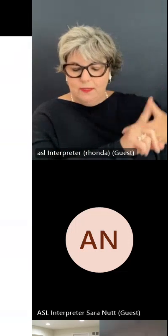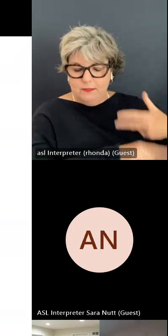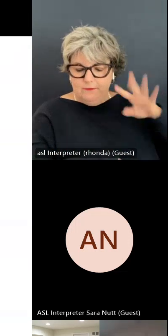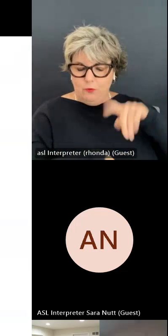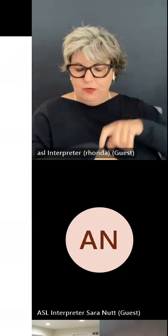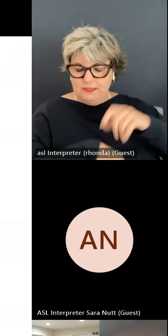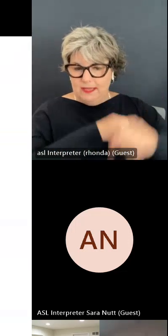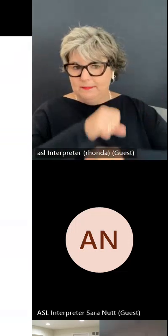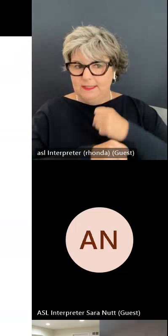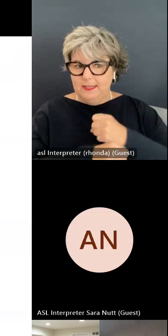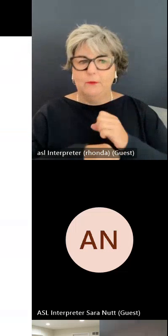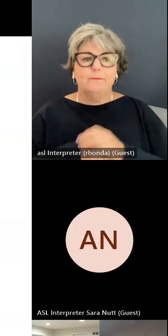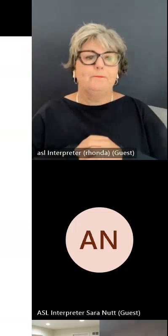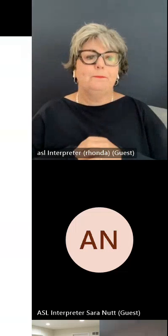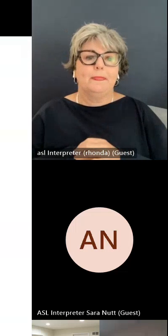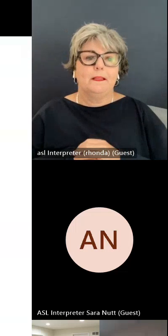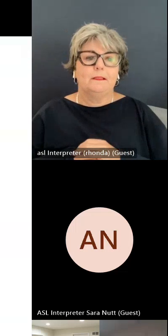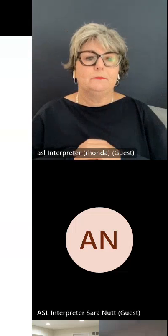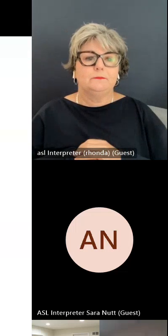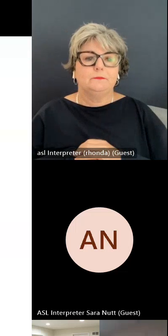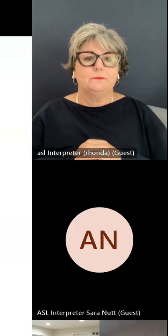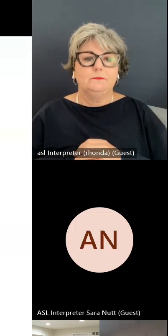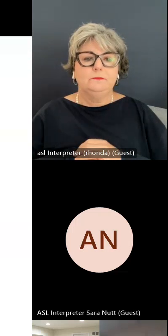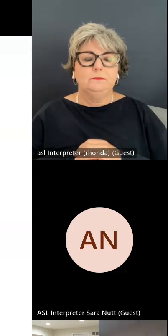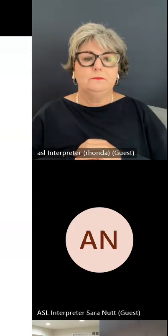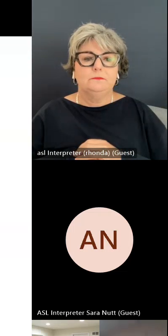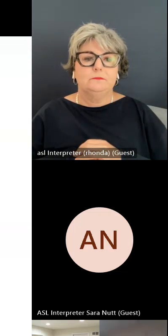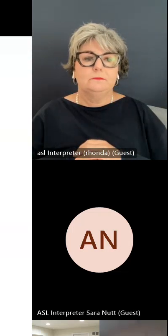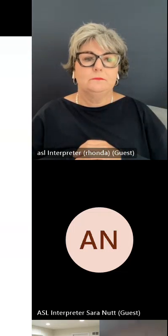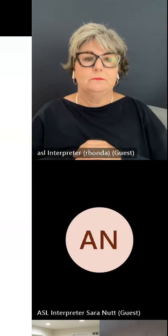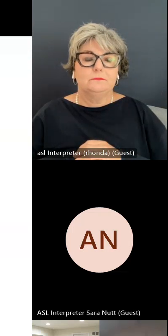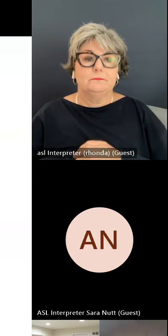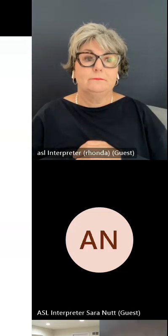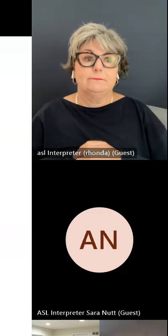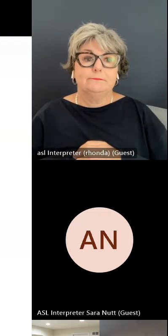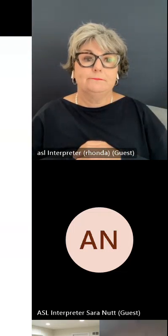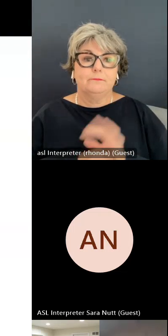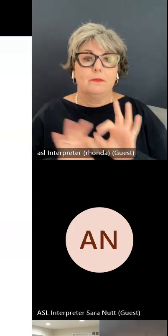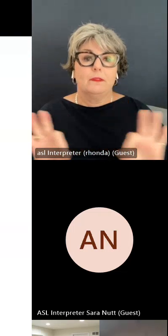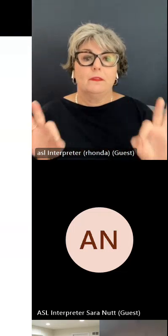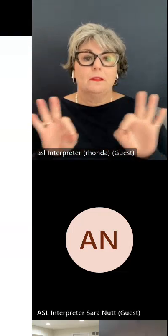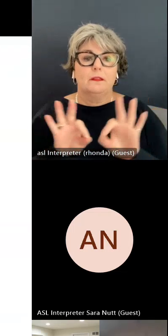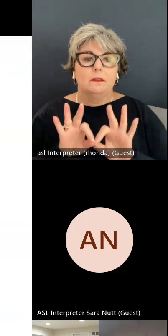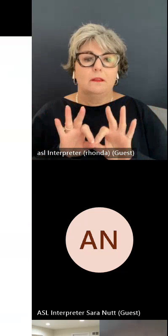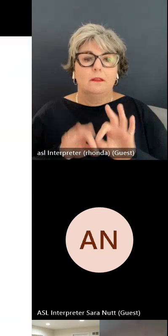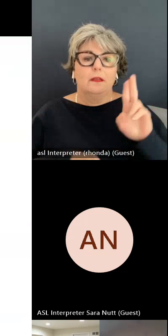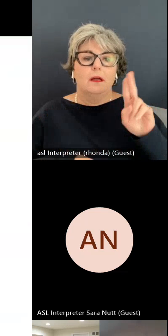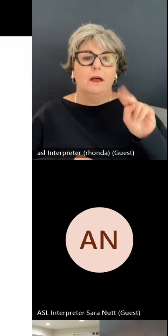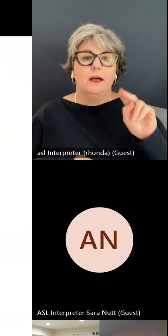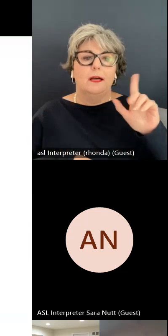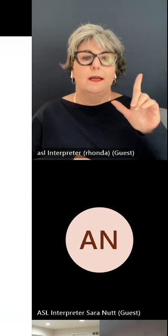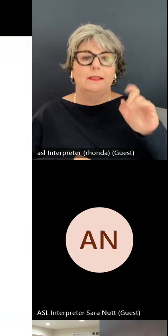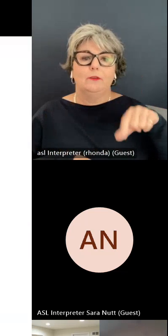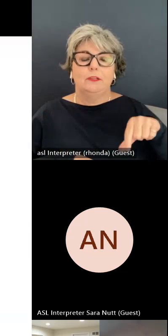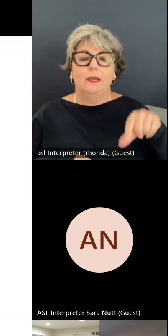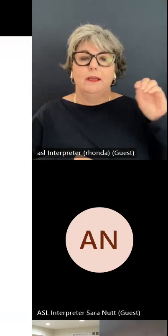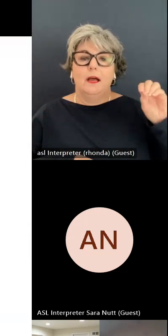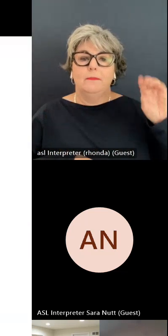year. And then we talked about the importance of reporting unliquidated obligations